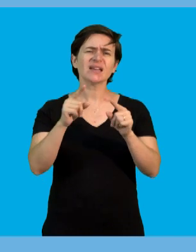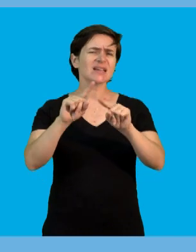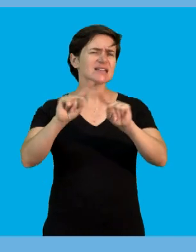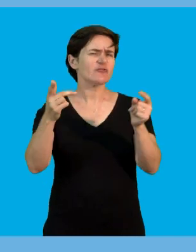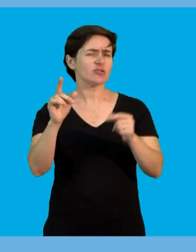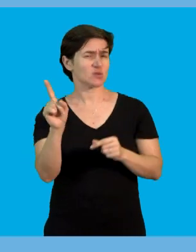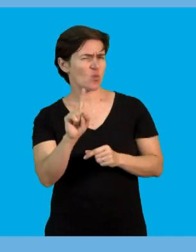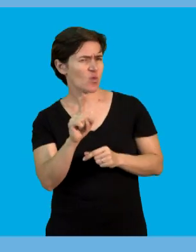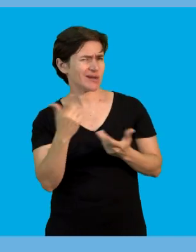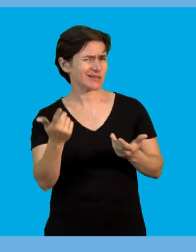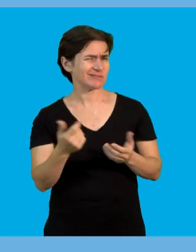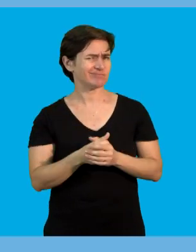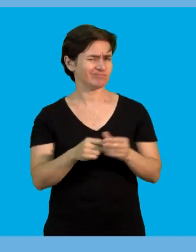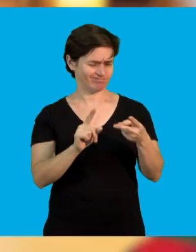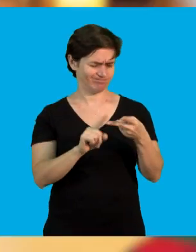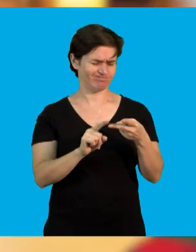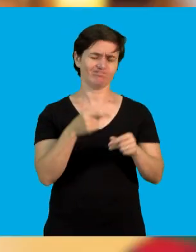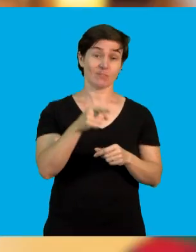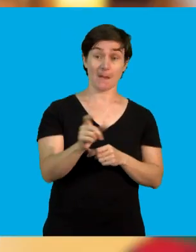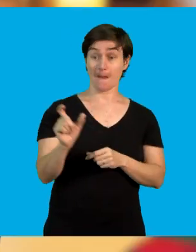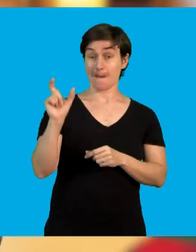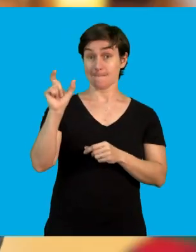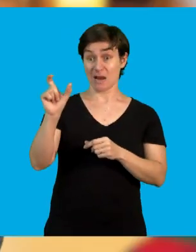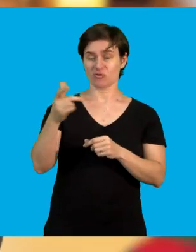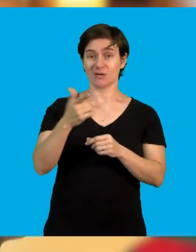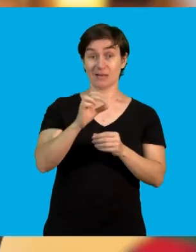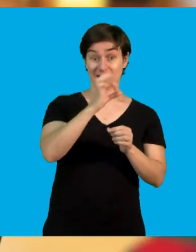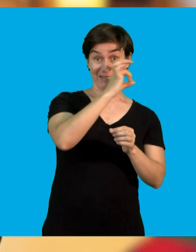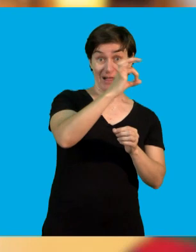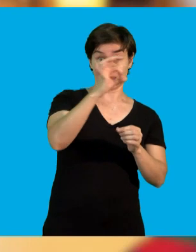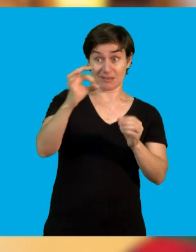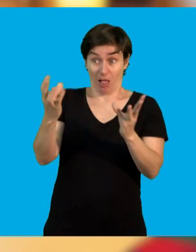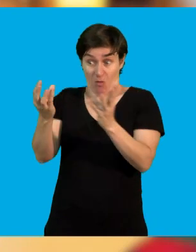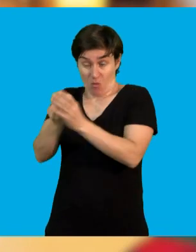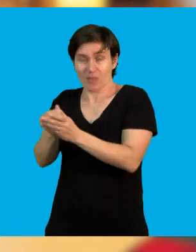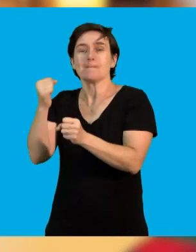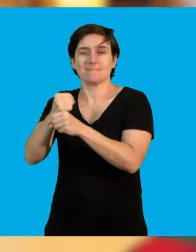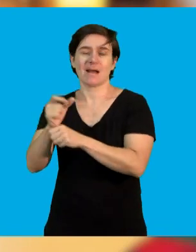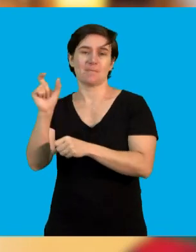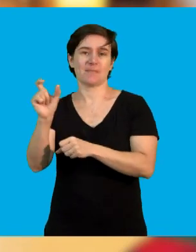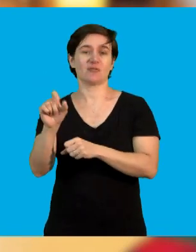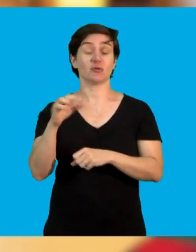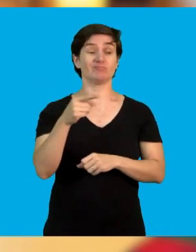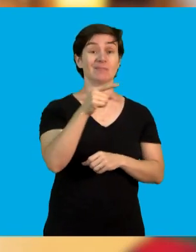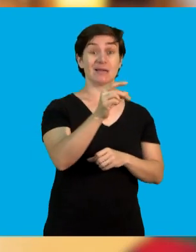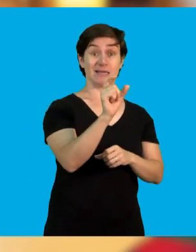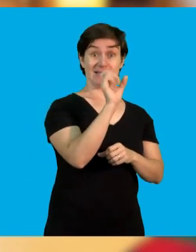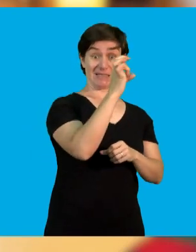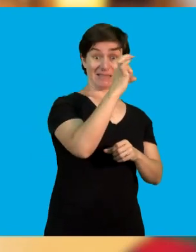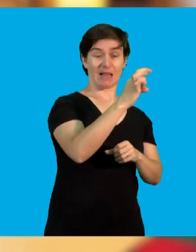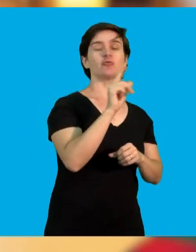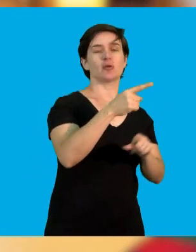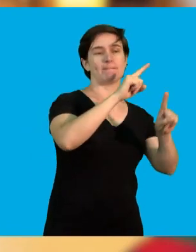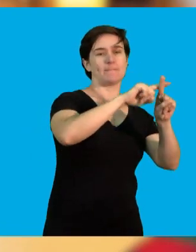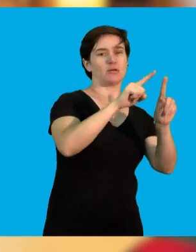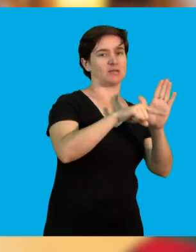and the batteries, is that batteries is a group of cells, and then a cell is just one that contains a negative terminal and